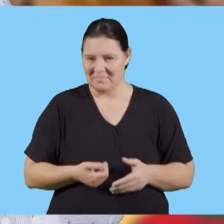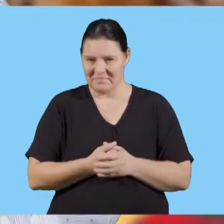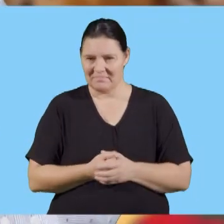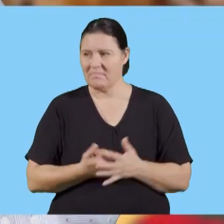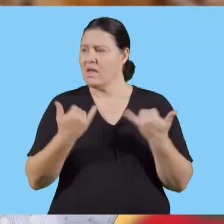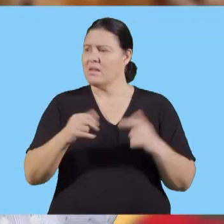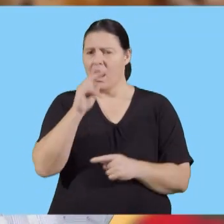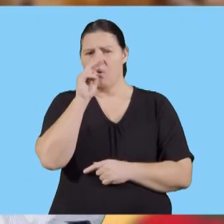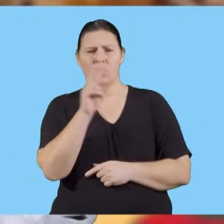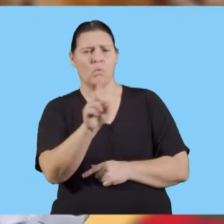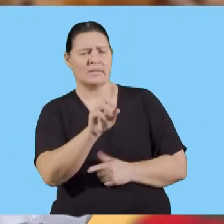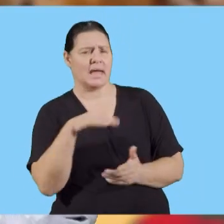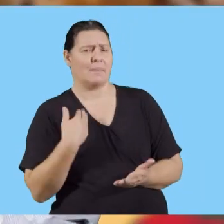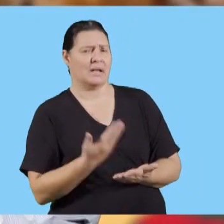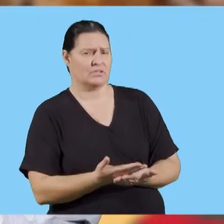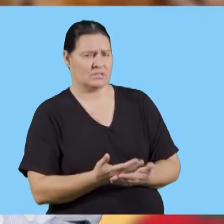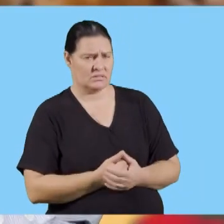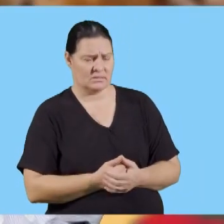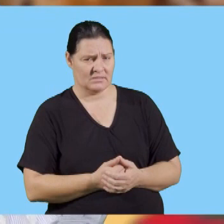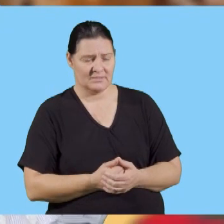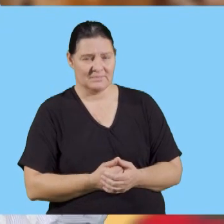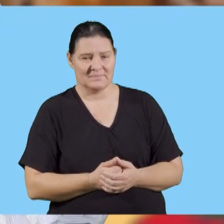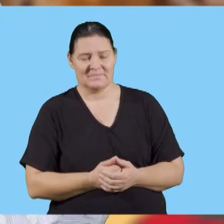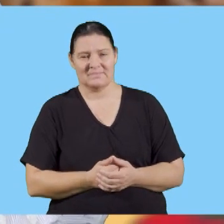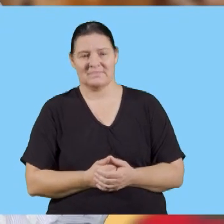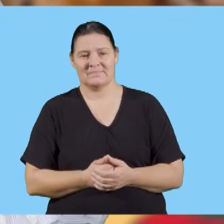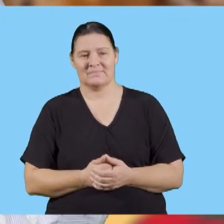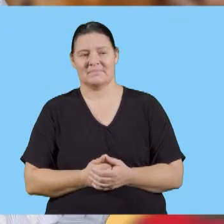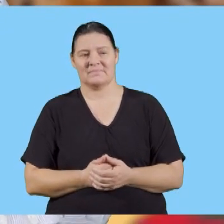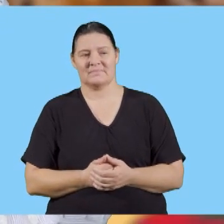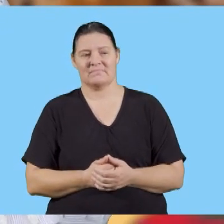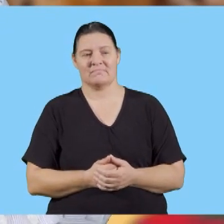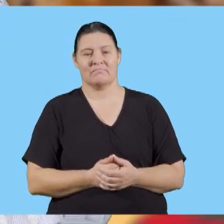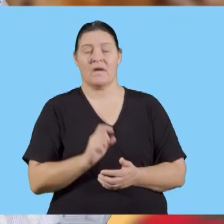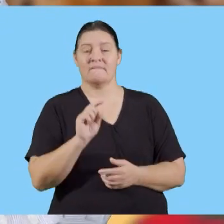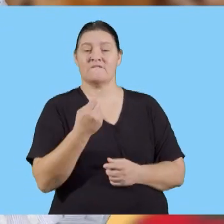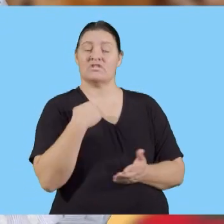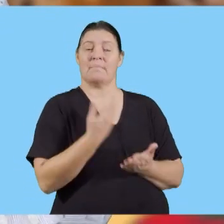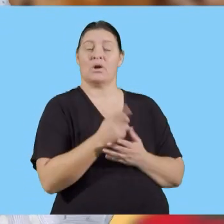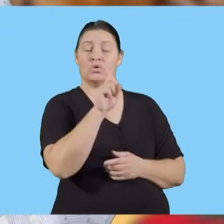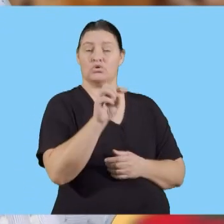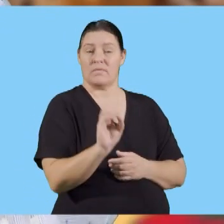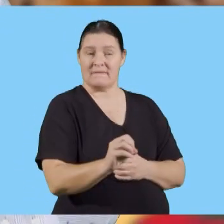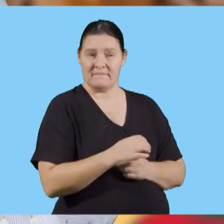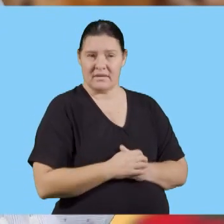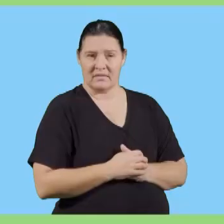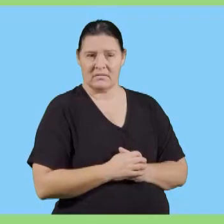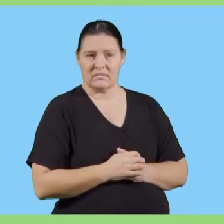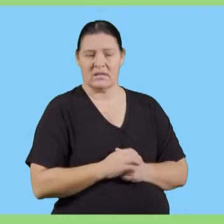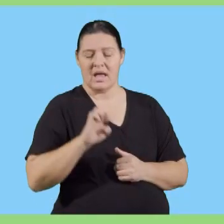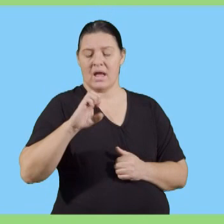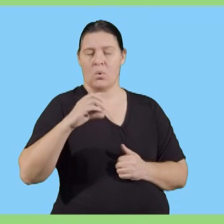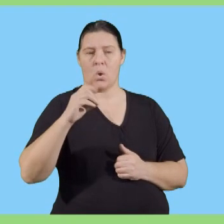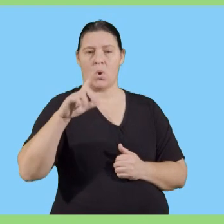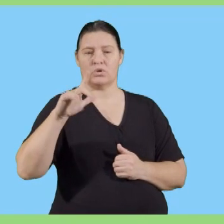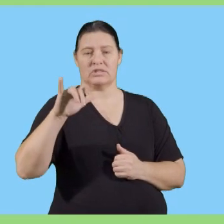Welcome back. Now we are going to look at our application questions. So the first application question we have is